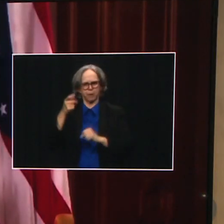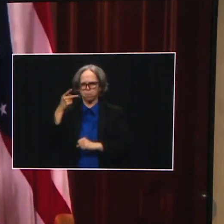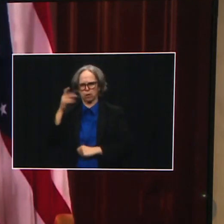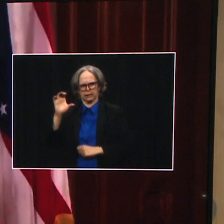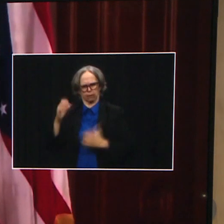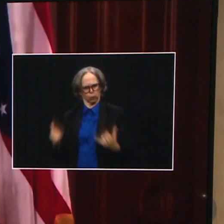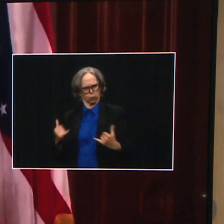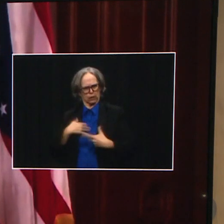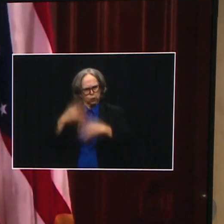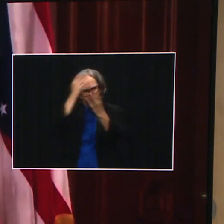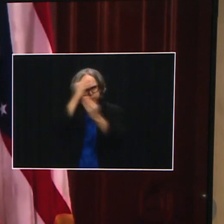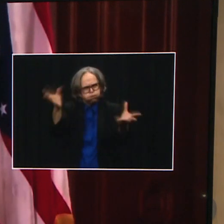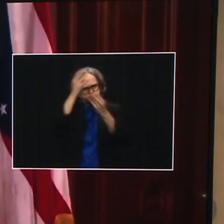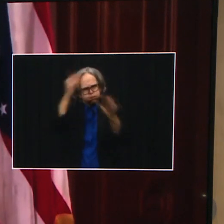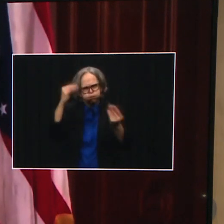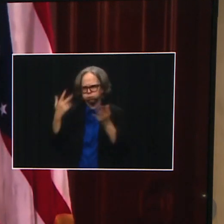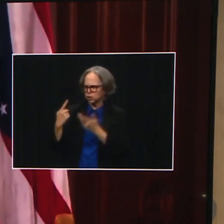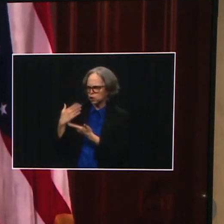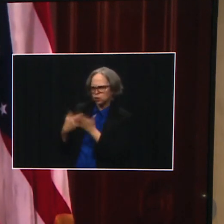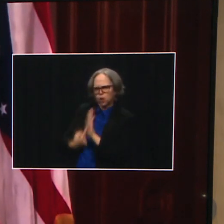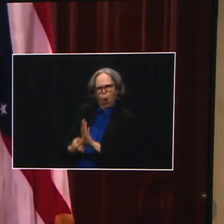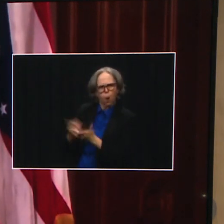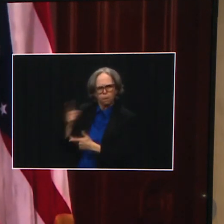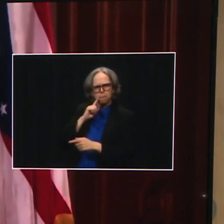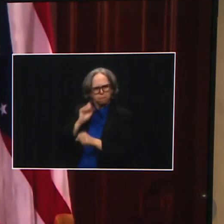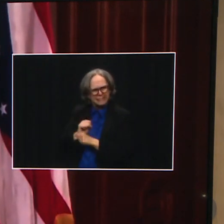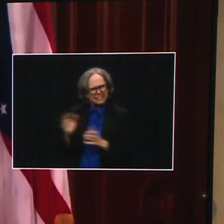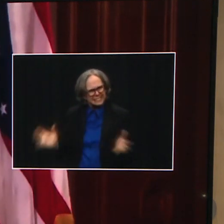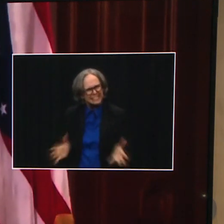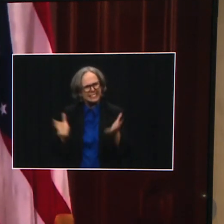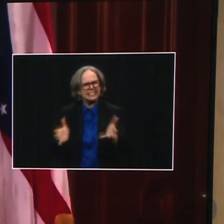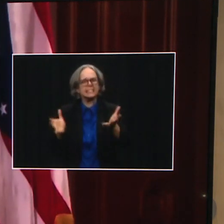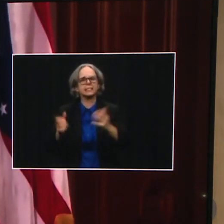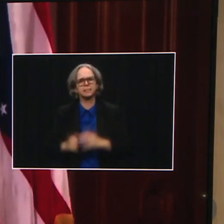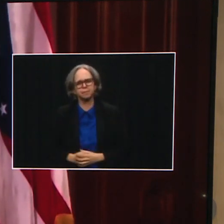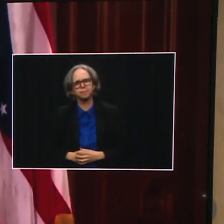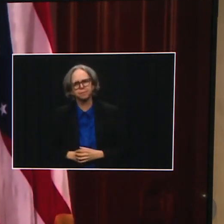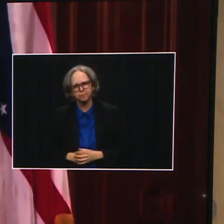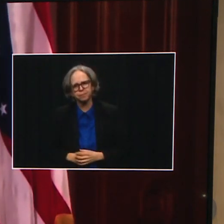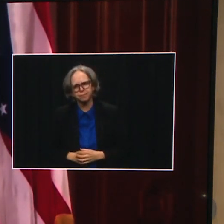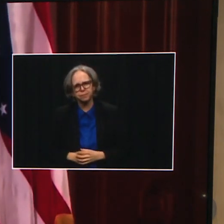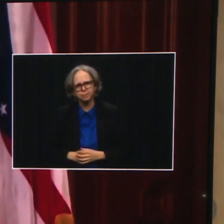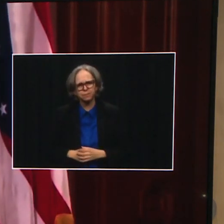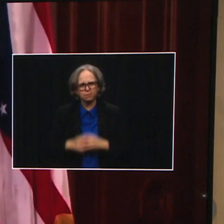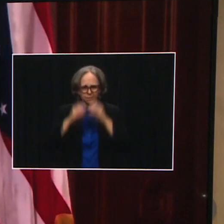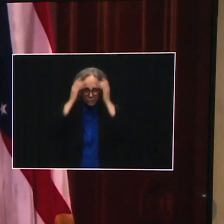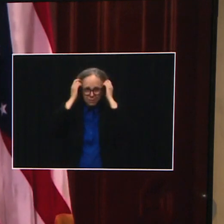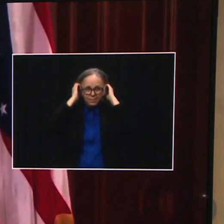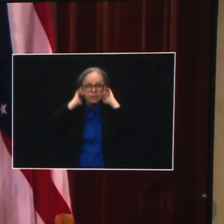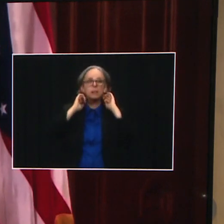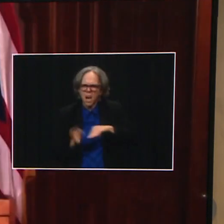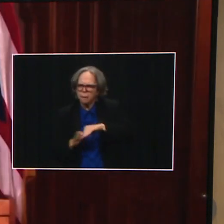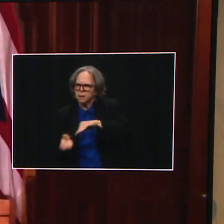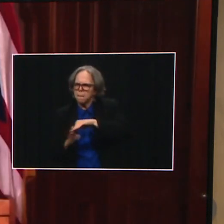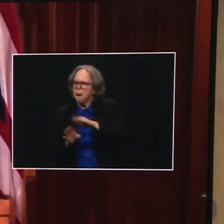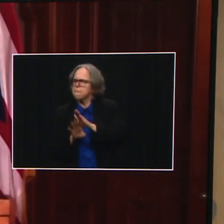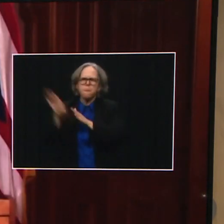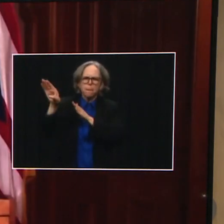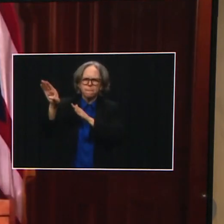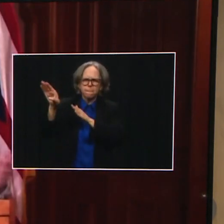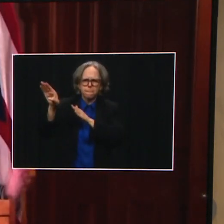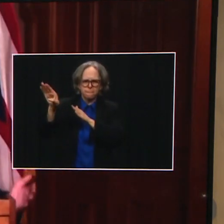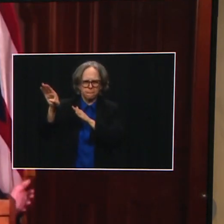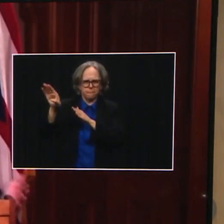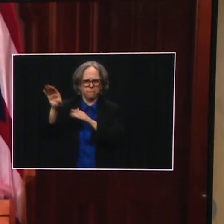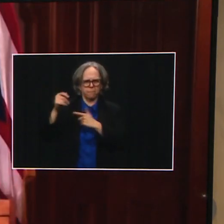spreads, Governor Mike DeWine made an appearance today, holding his first coronavirus briefing in weeks, warning about the dangers